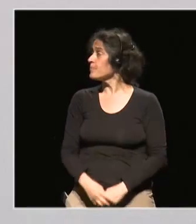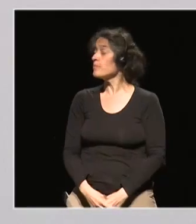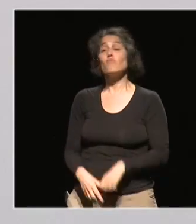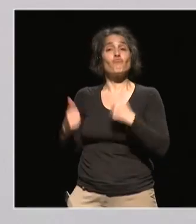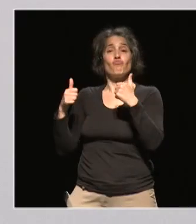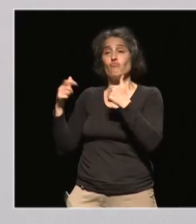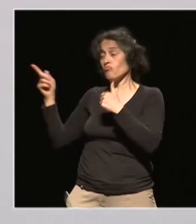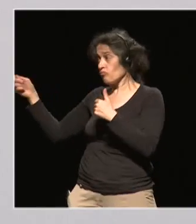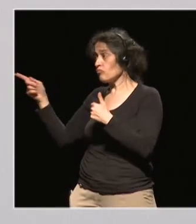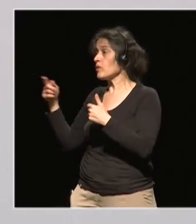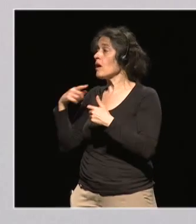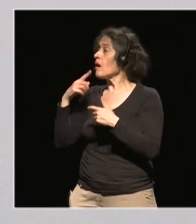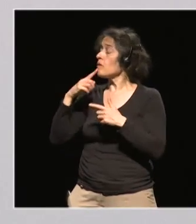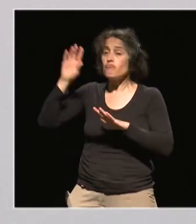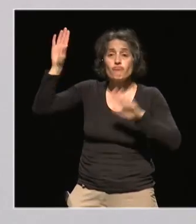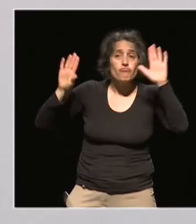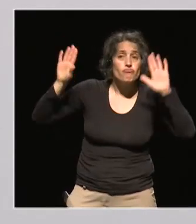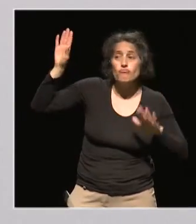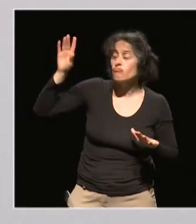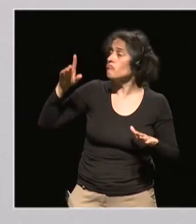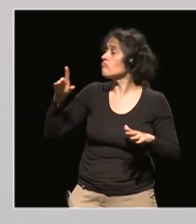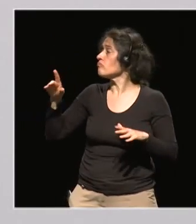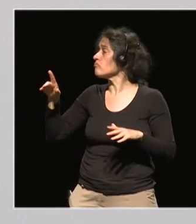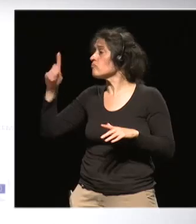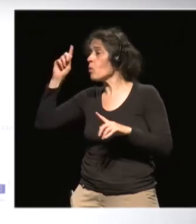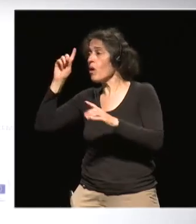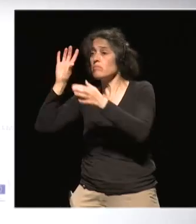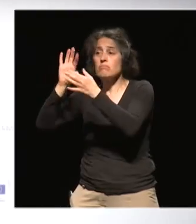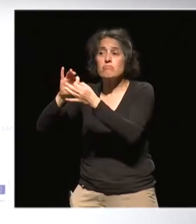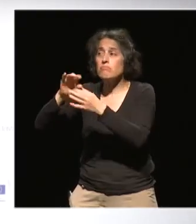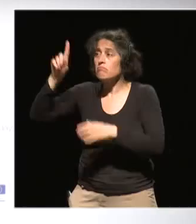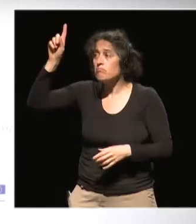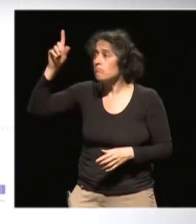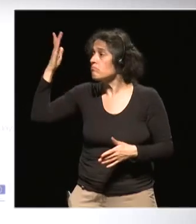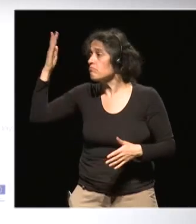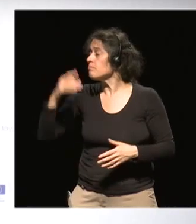that, anybody want to say one thing? One person say one thing. Can we have a microphone here?